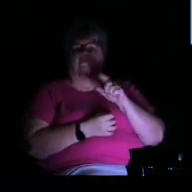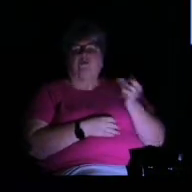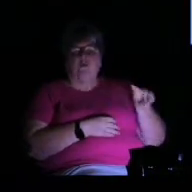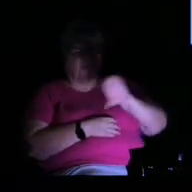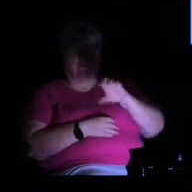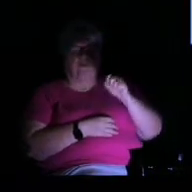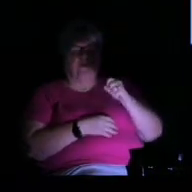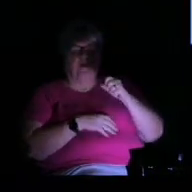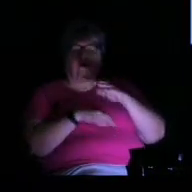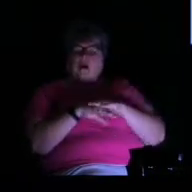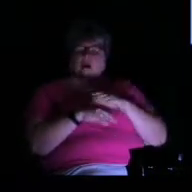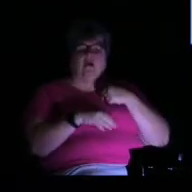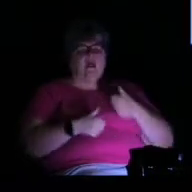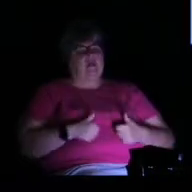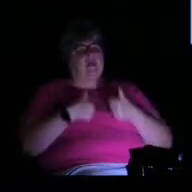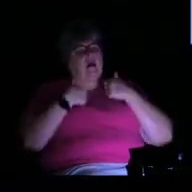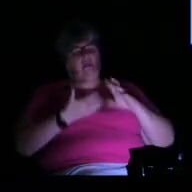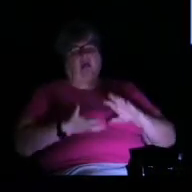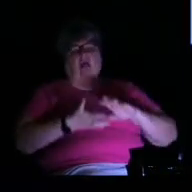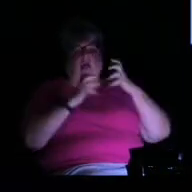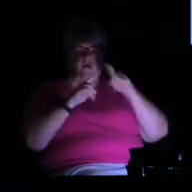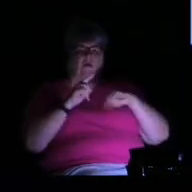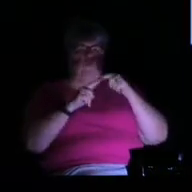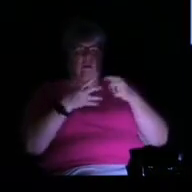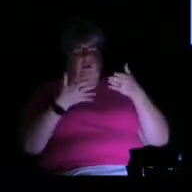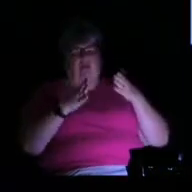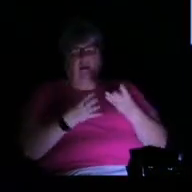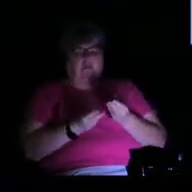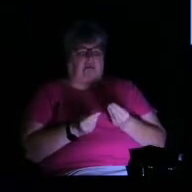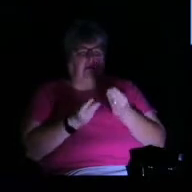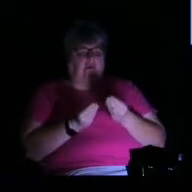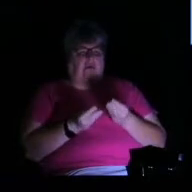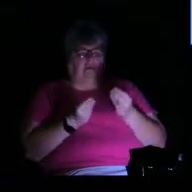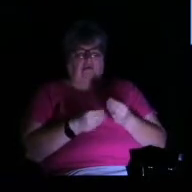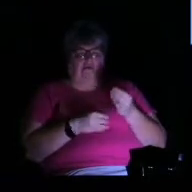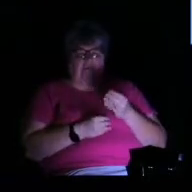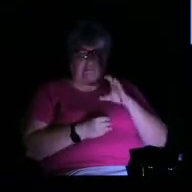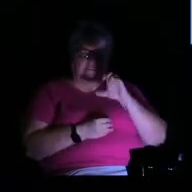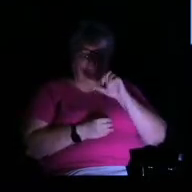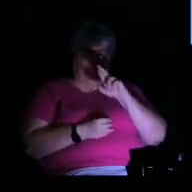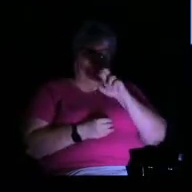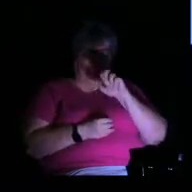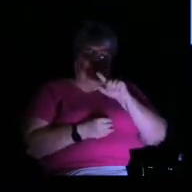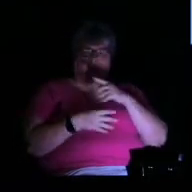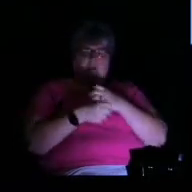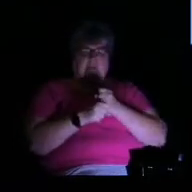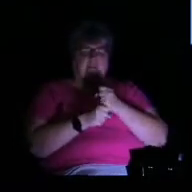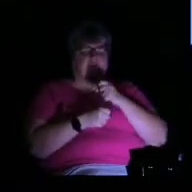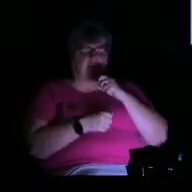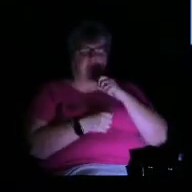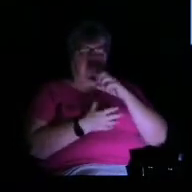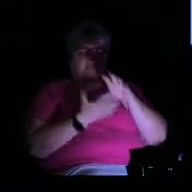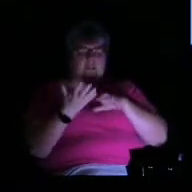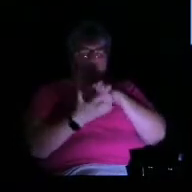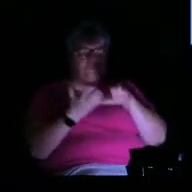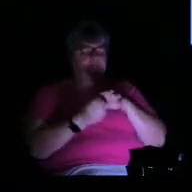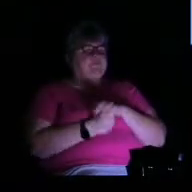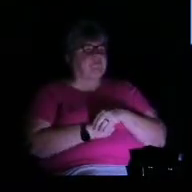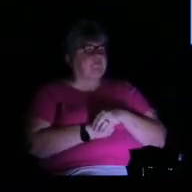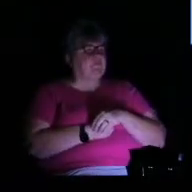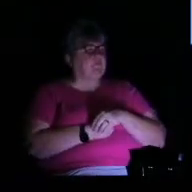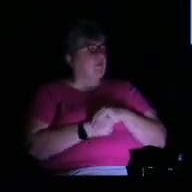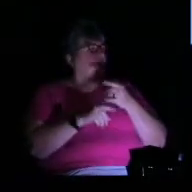preach. Life gets messy when you let it soak, all right? I'm just telling you. Like, that cereal gets messy, gets nasty, all right? Hey, another